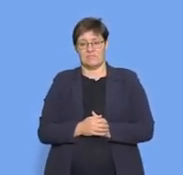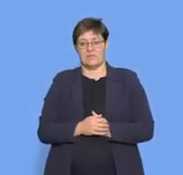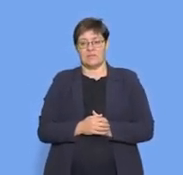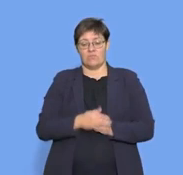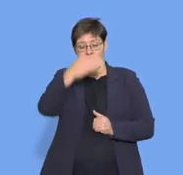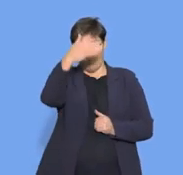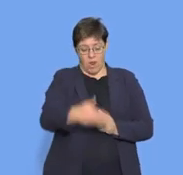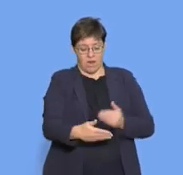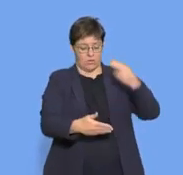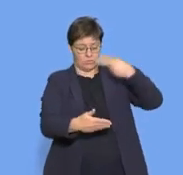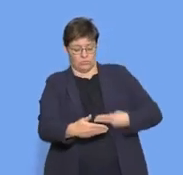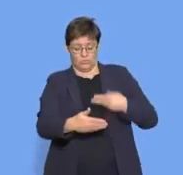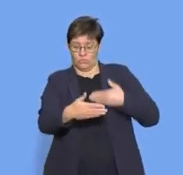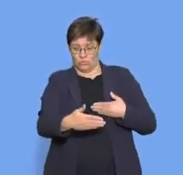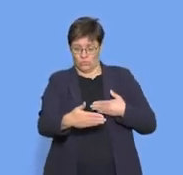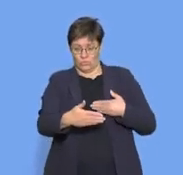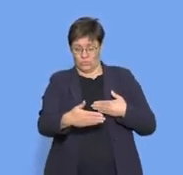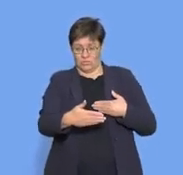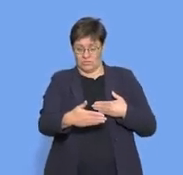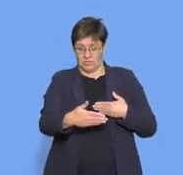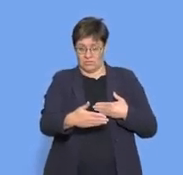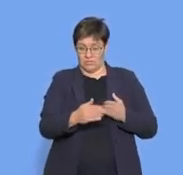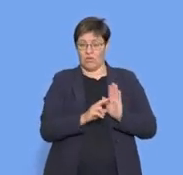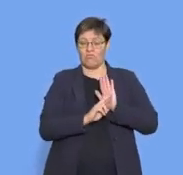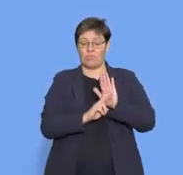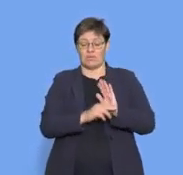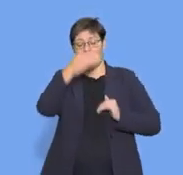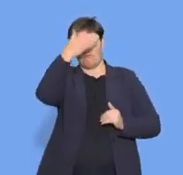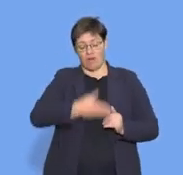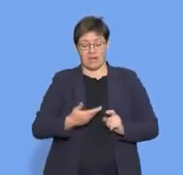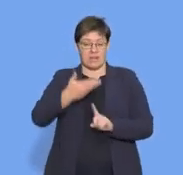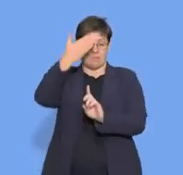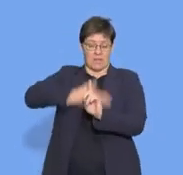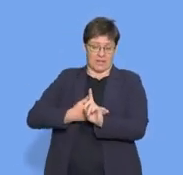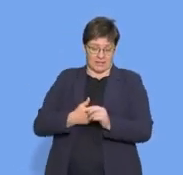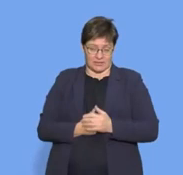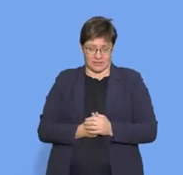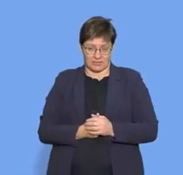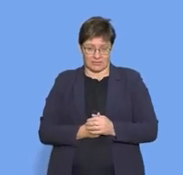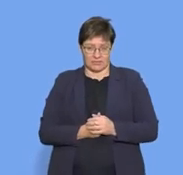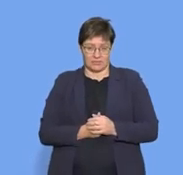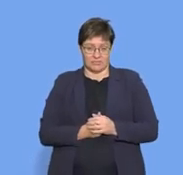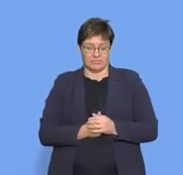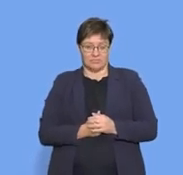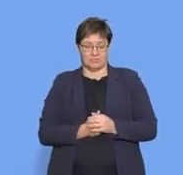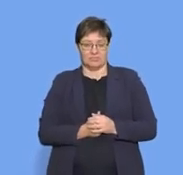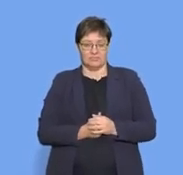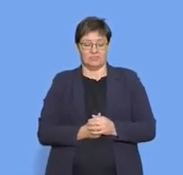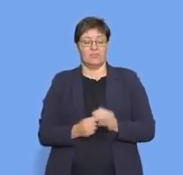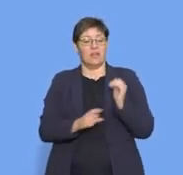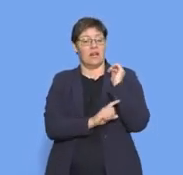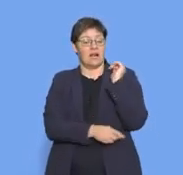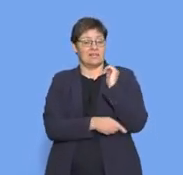I'm taking 2 times the area that represents the front rectangle as well as the back